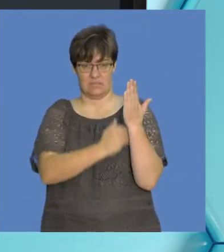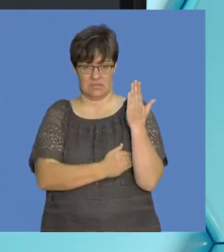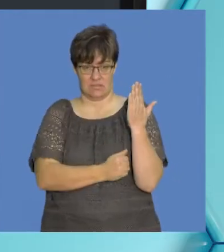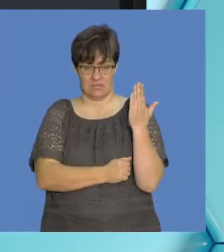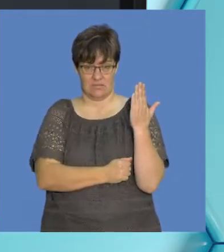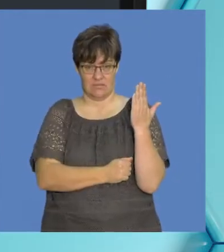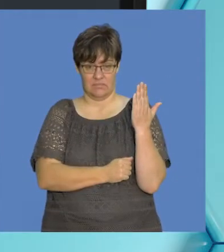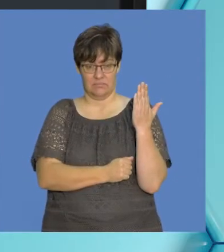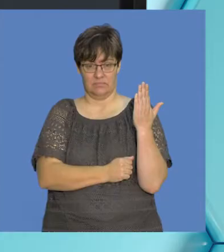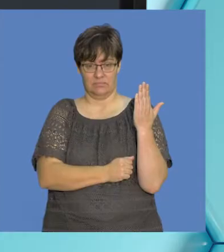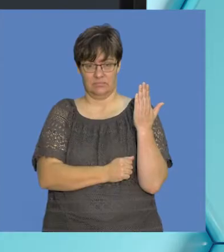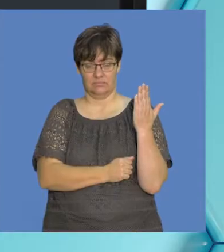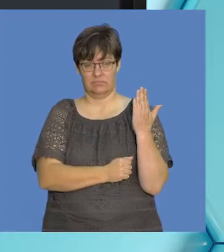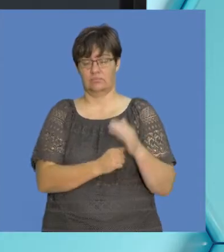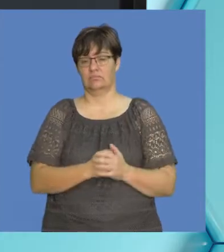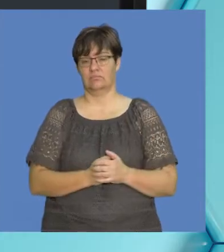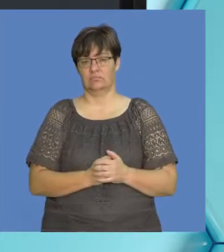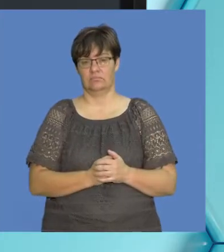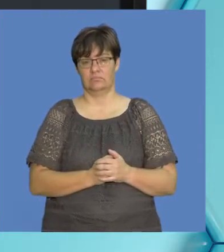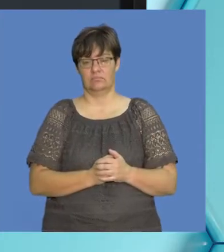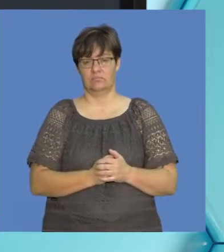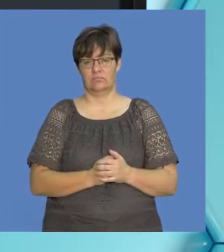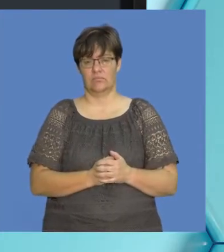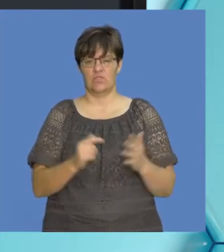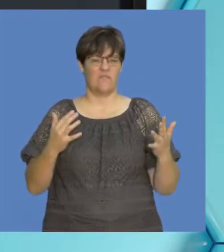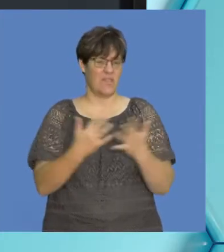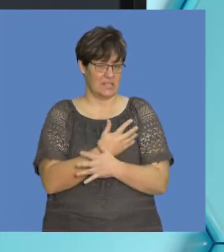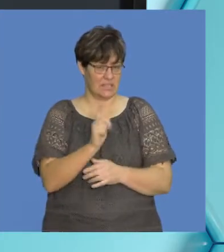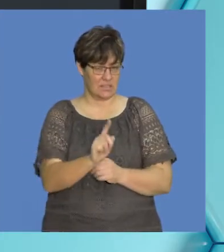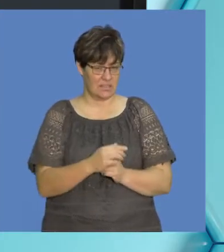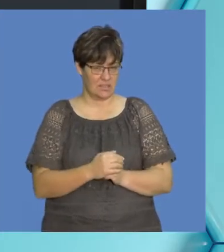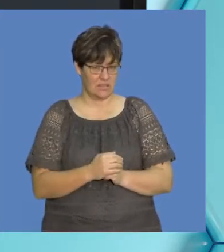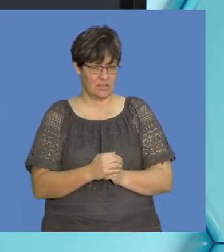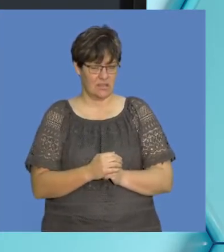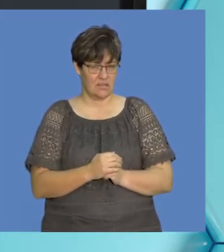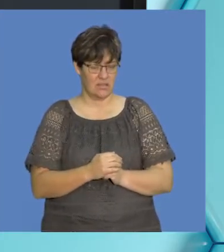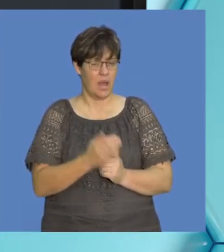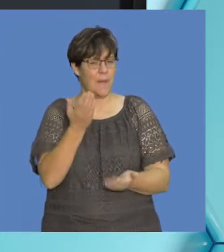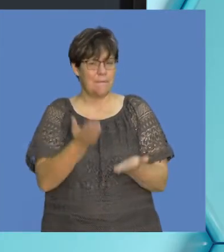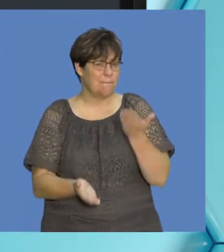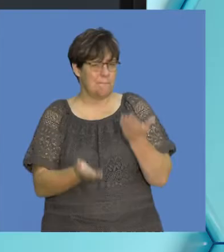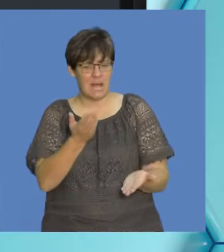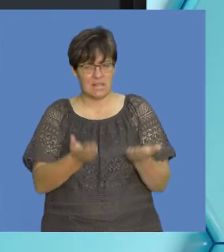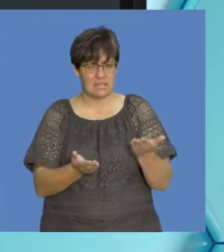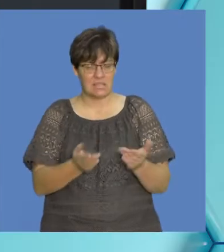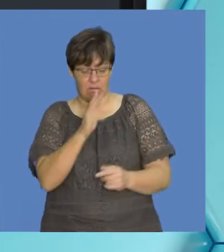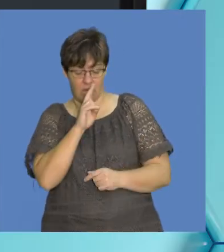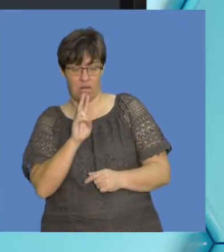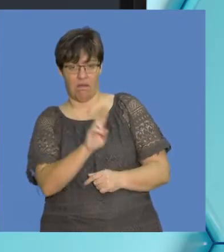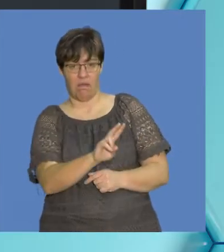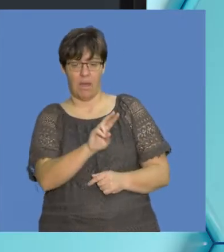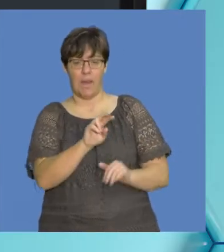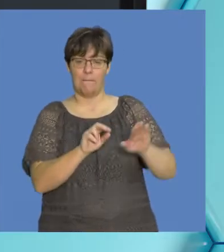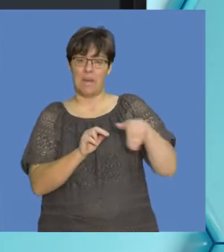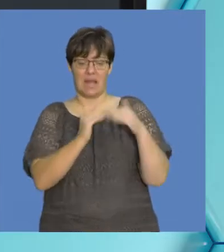statement, right? Okay, at this point, just a quick one. What type of balance would you love to see on your